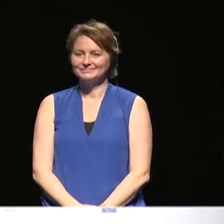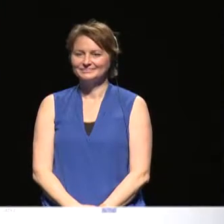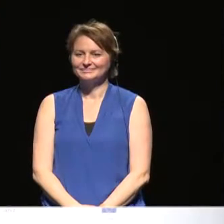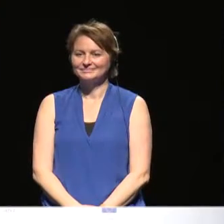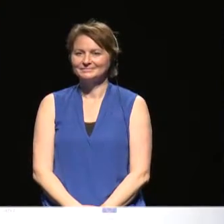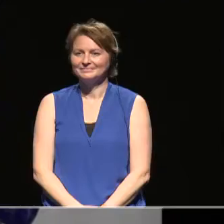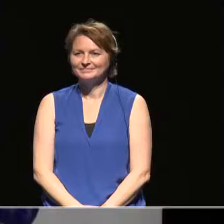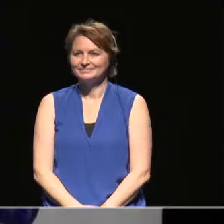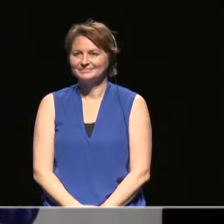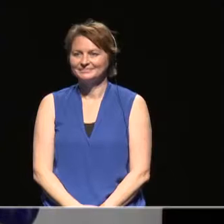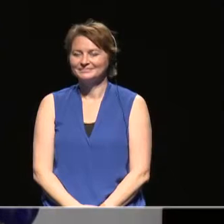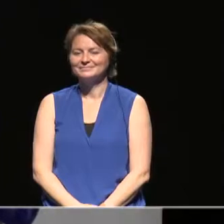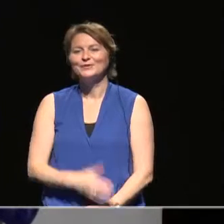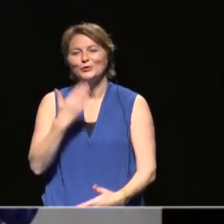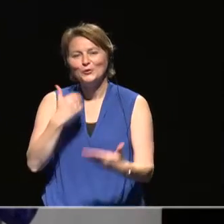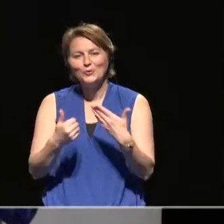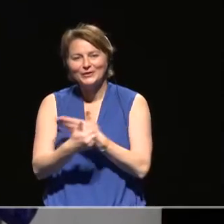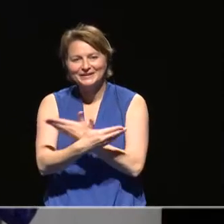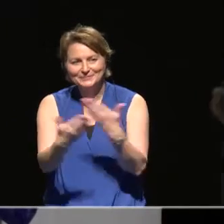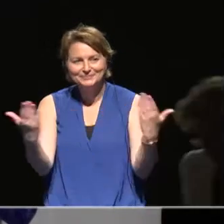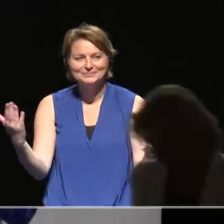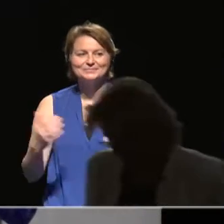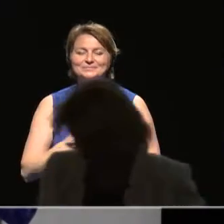Bom dia a todos. Good morning, everyone.